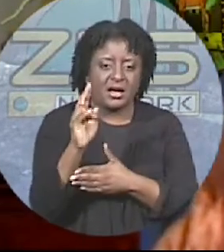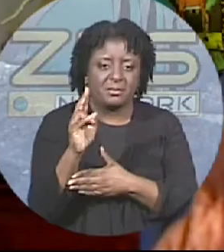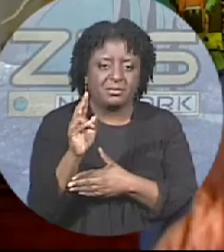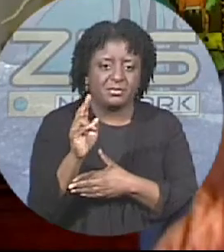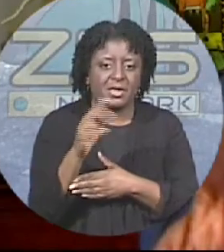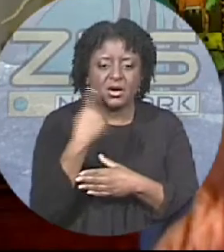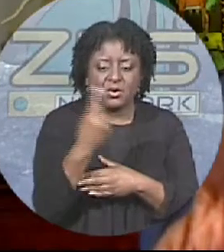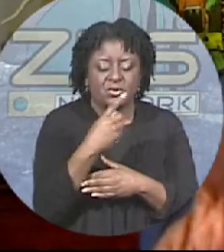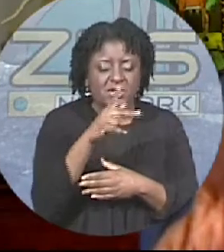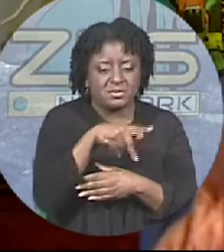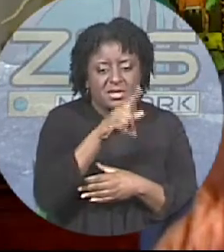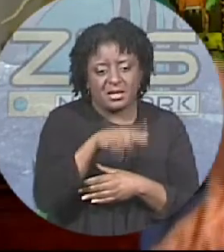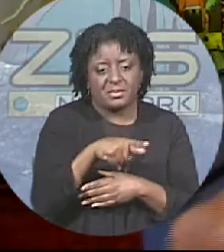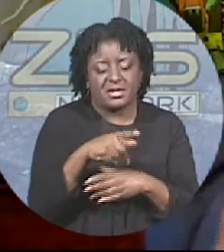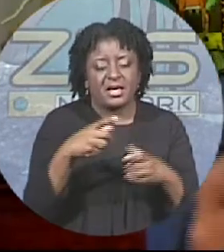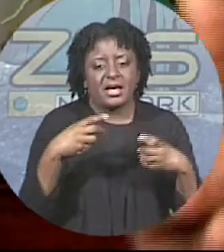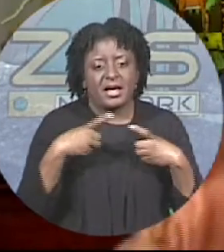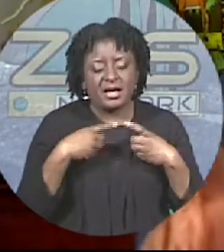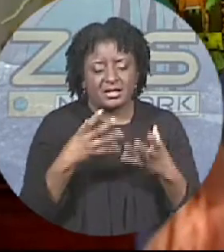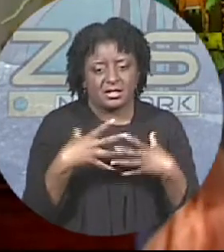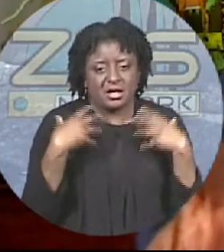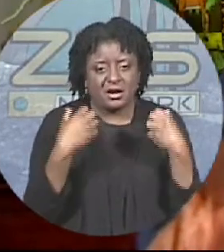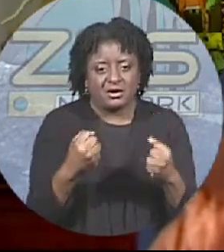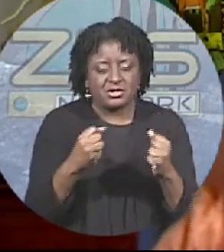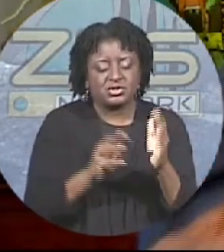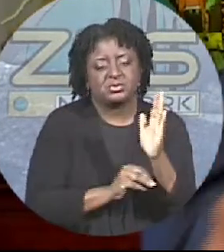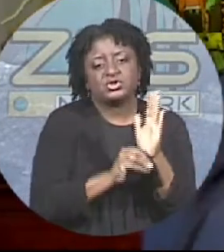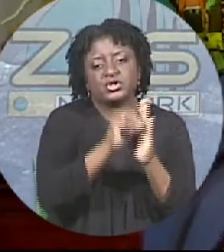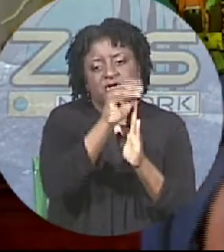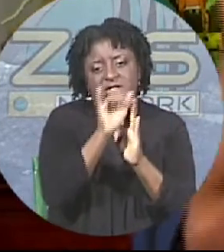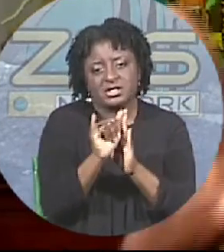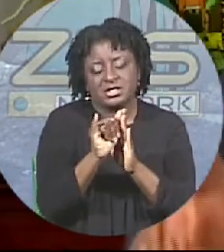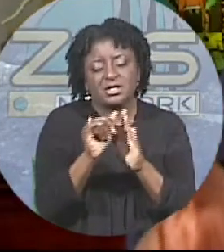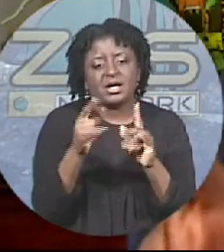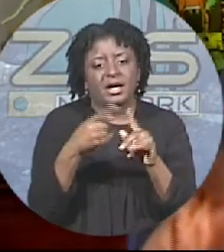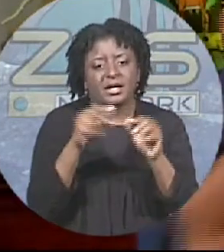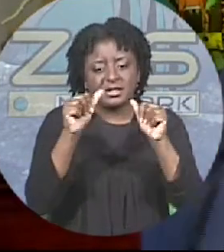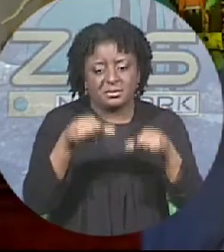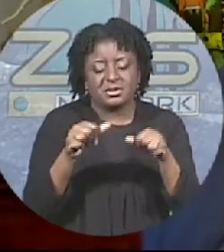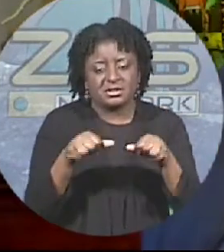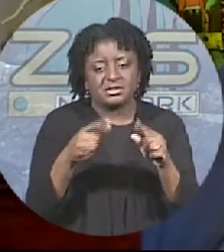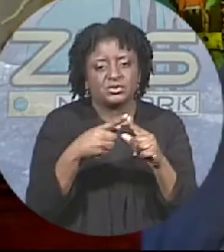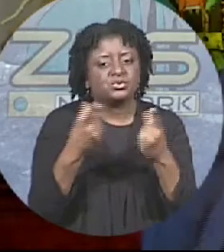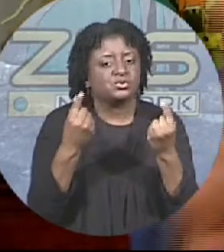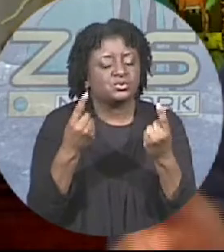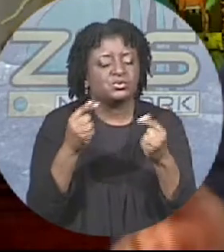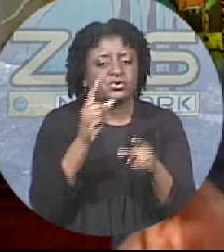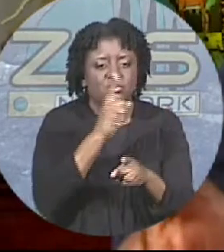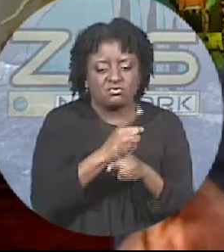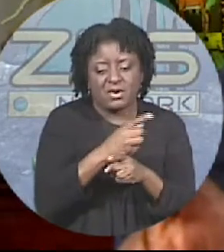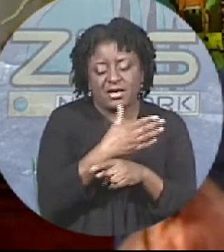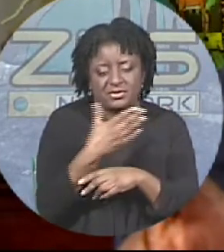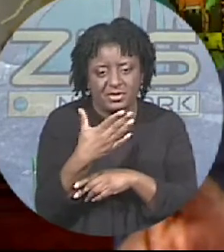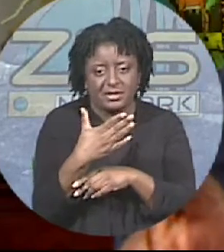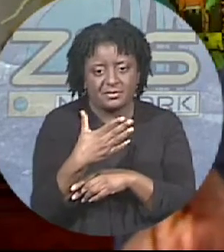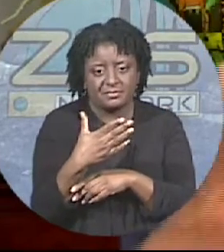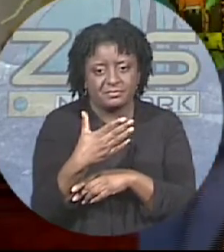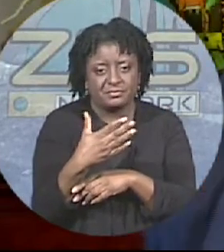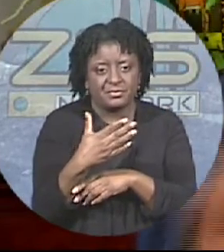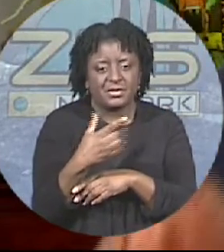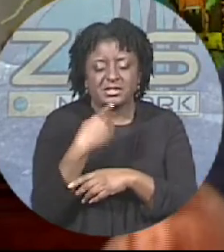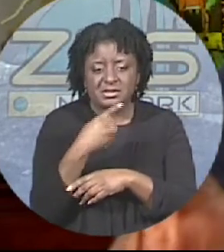that had the courage, maturity, and capacity to do the right thing. The Deputy Prime Minister then noted that the government's fiscal